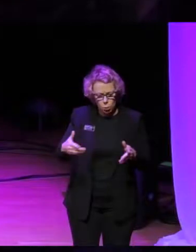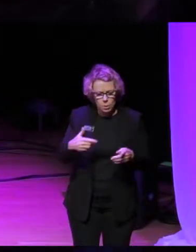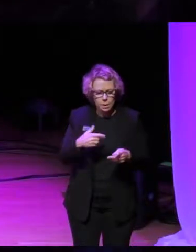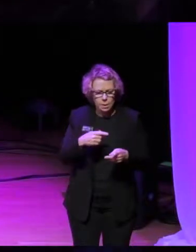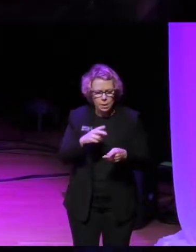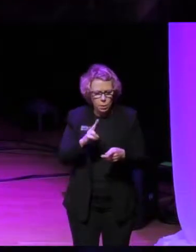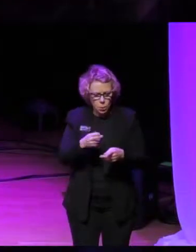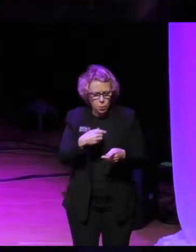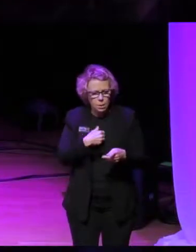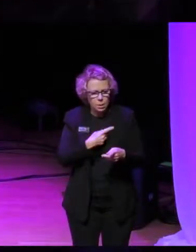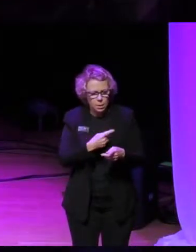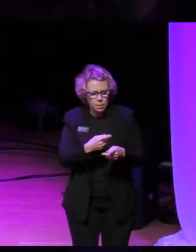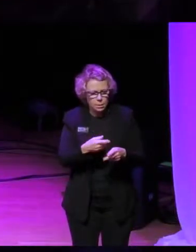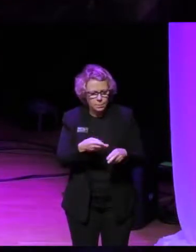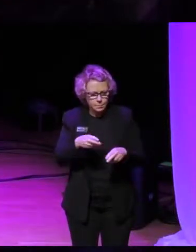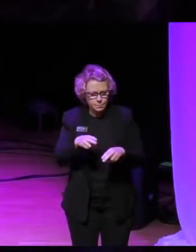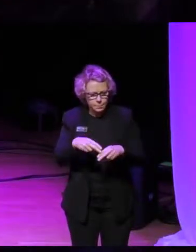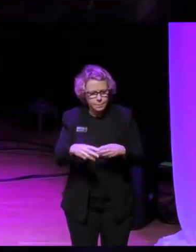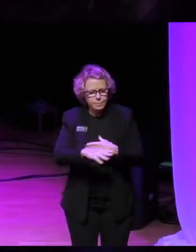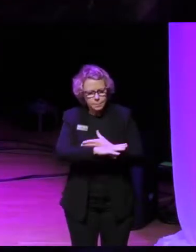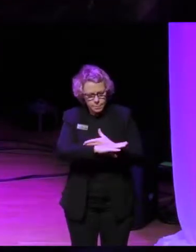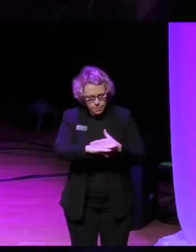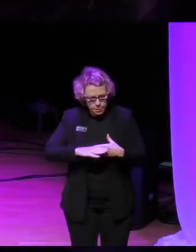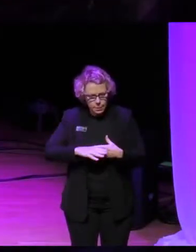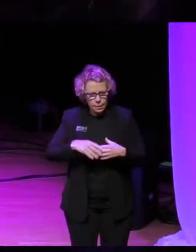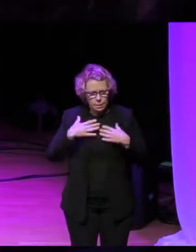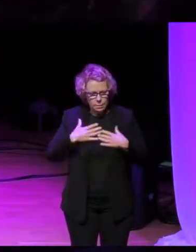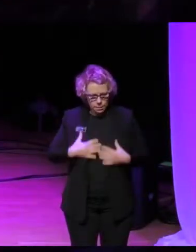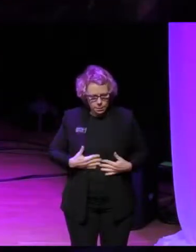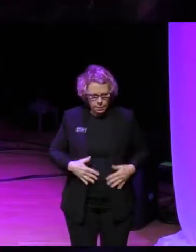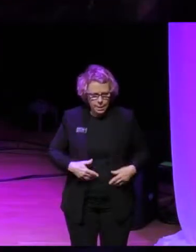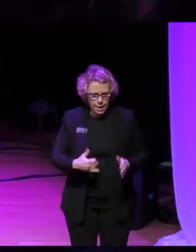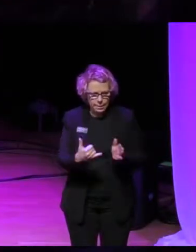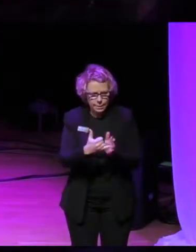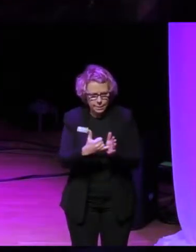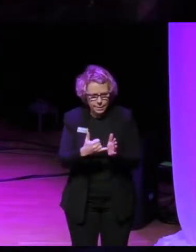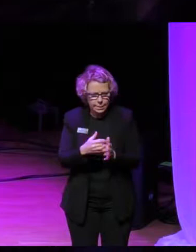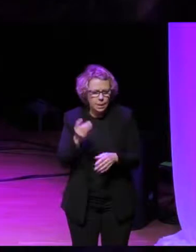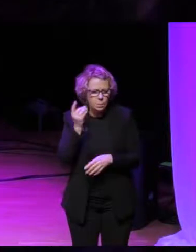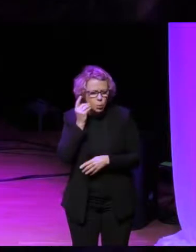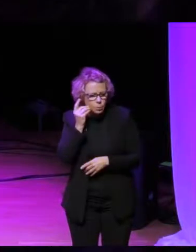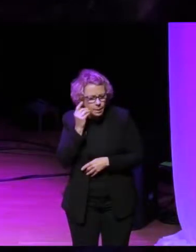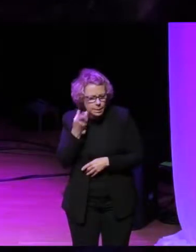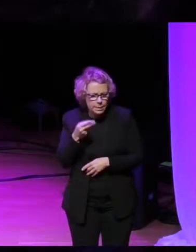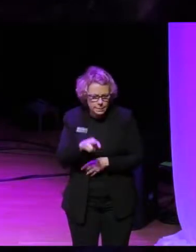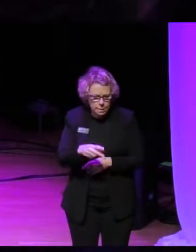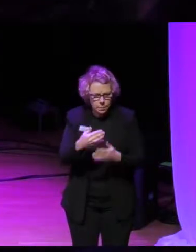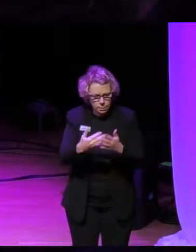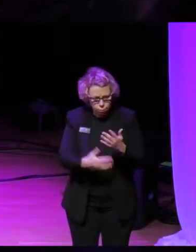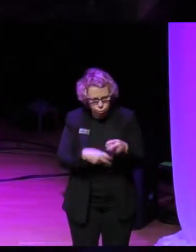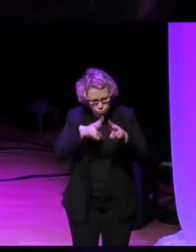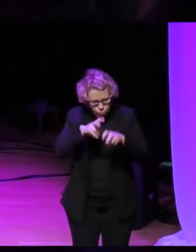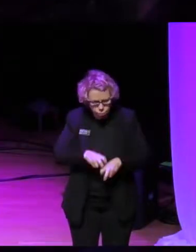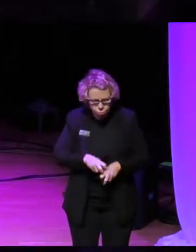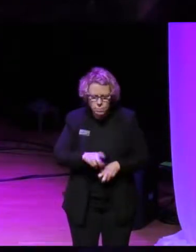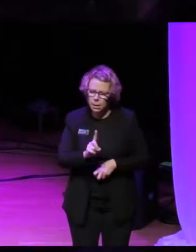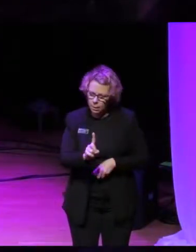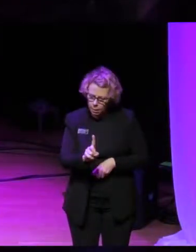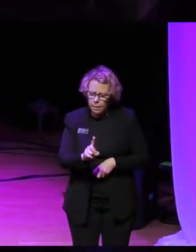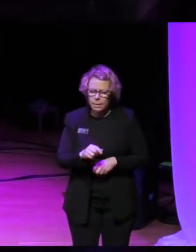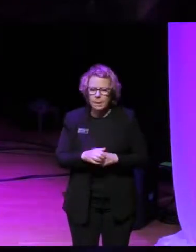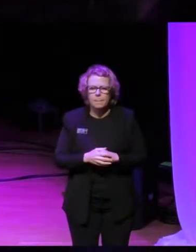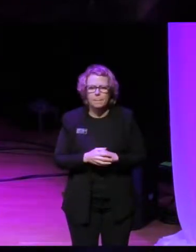border without a warrant. And this is our case. It's a challenge known as Al-Assad v. Duke, which we've brought on behalf of